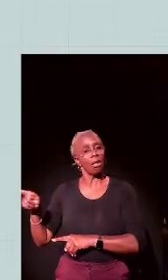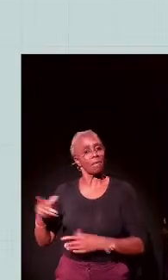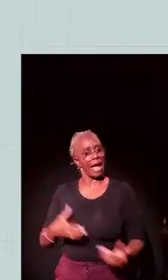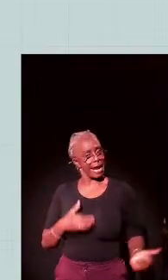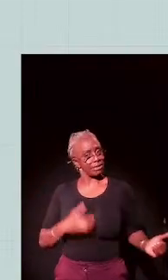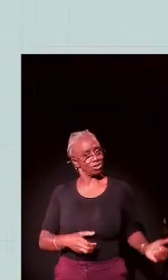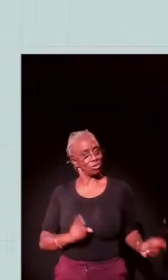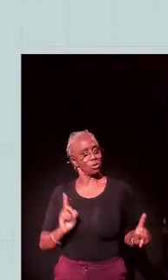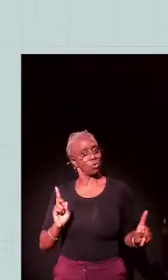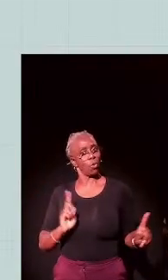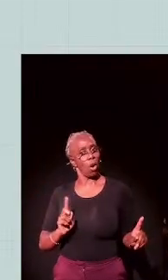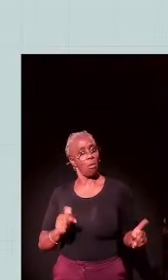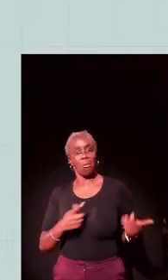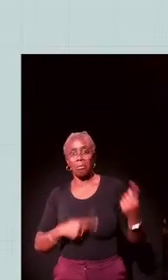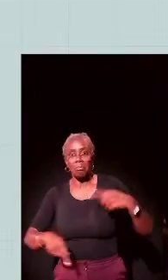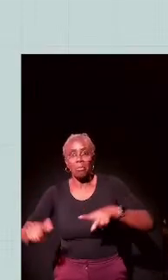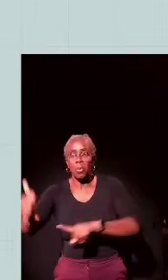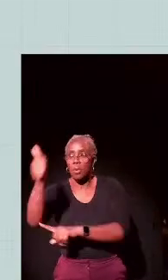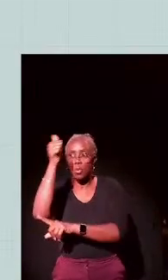So